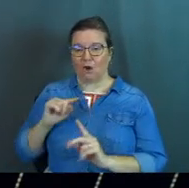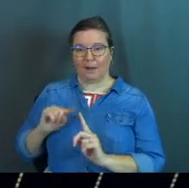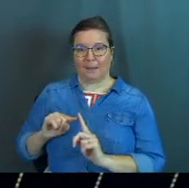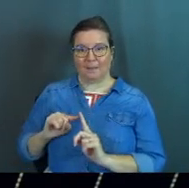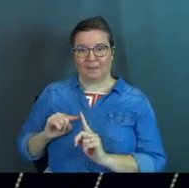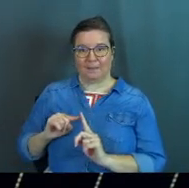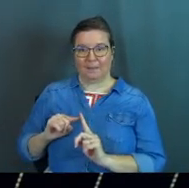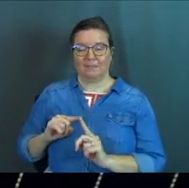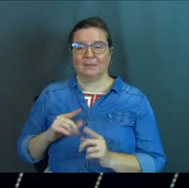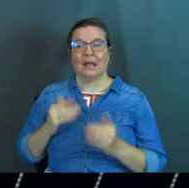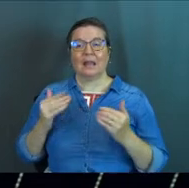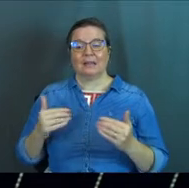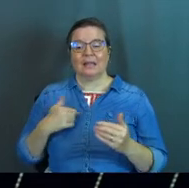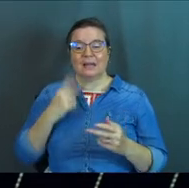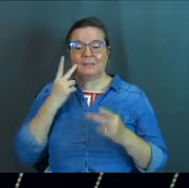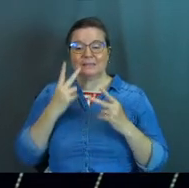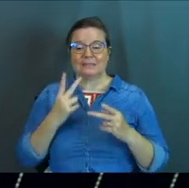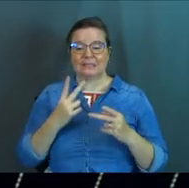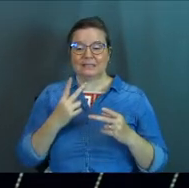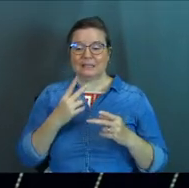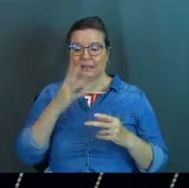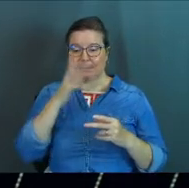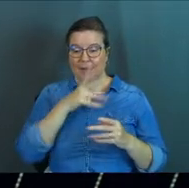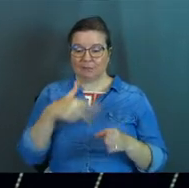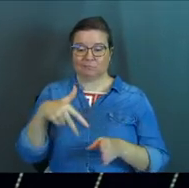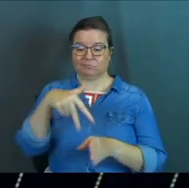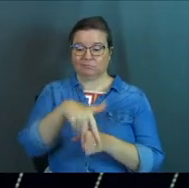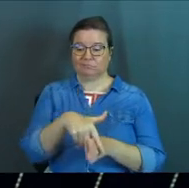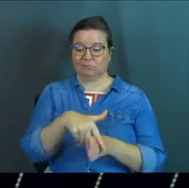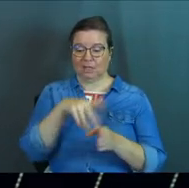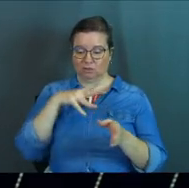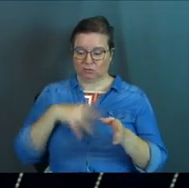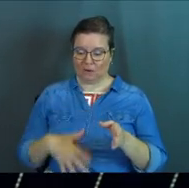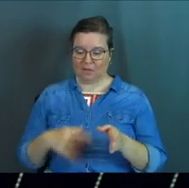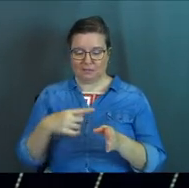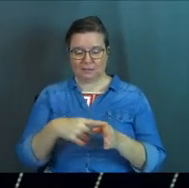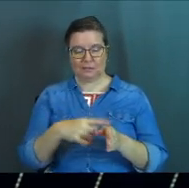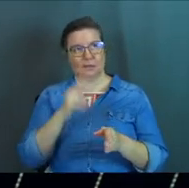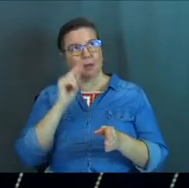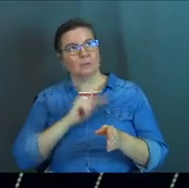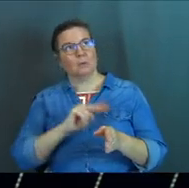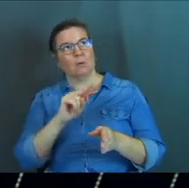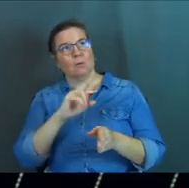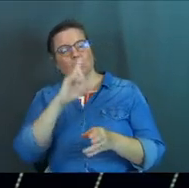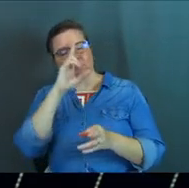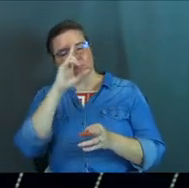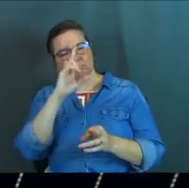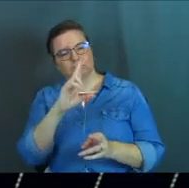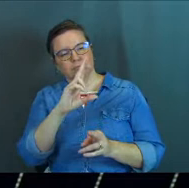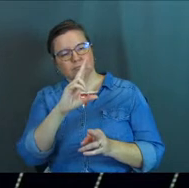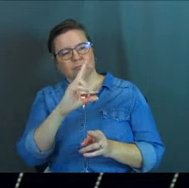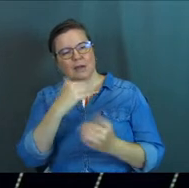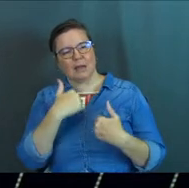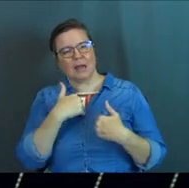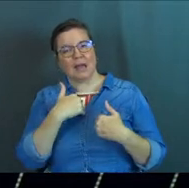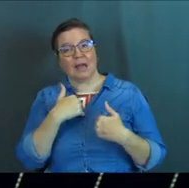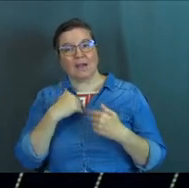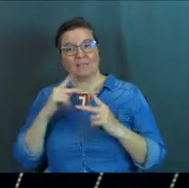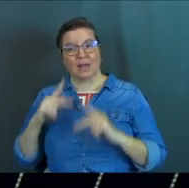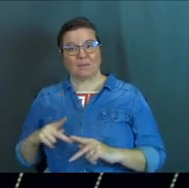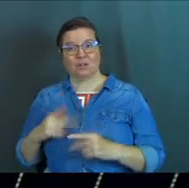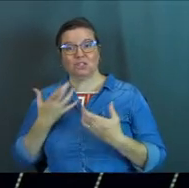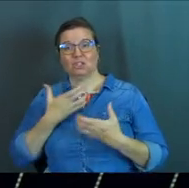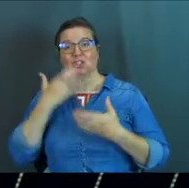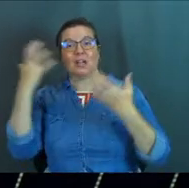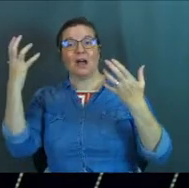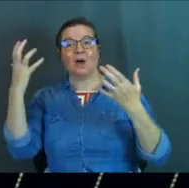him. And let him see that the man who the king wishes to honor is dressed in the king's robes, led through the city square on the king's horse, and have the official